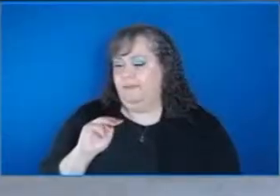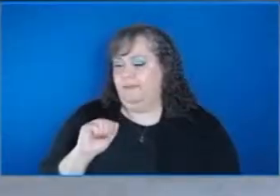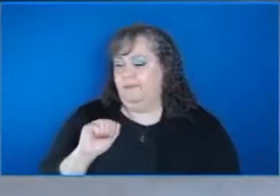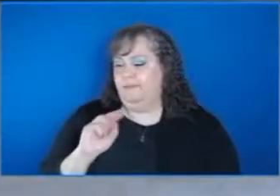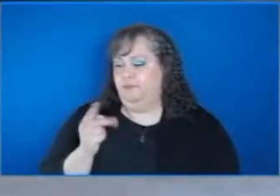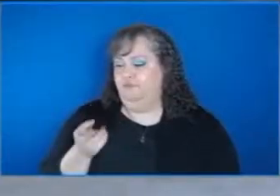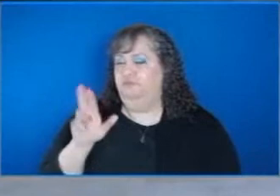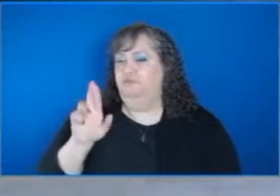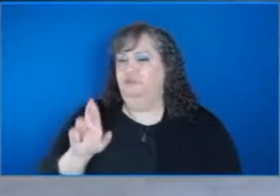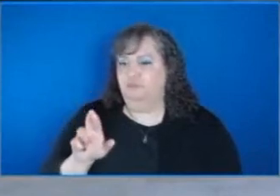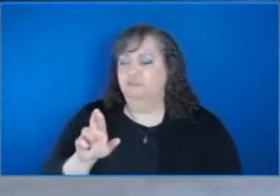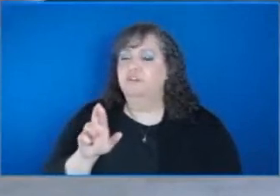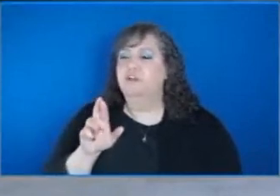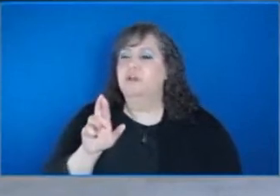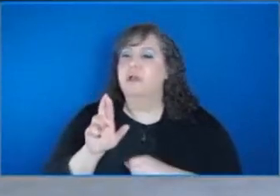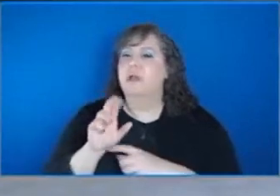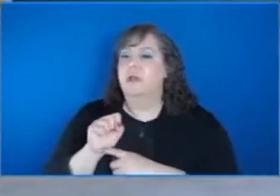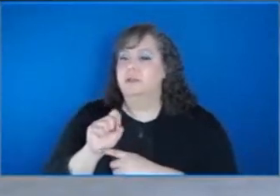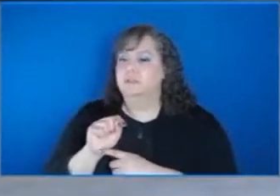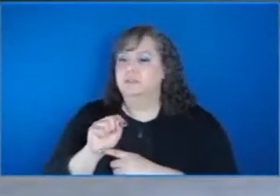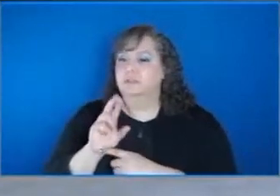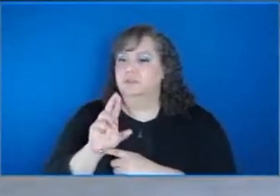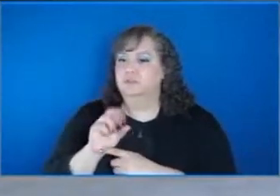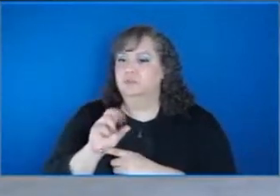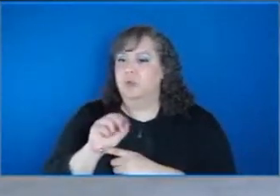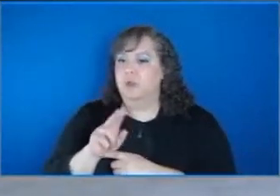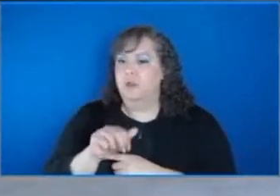astronomy community, and it's a global